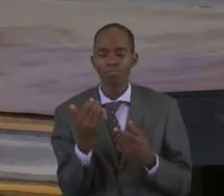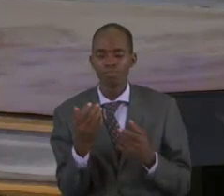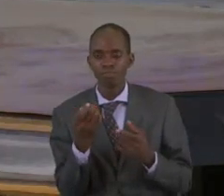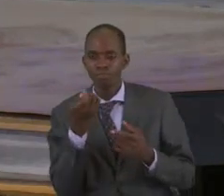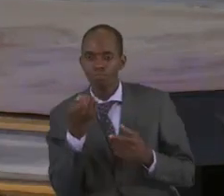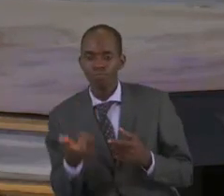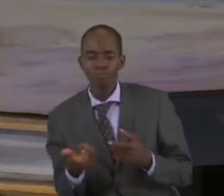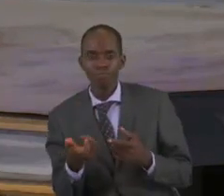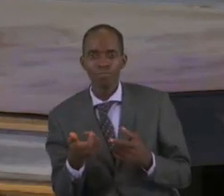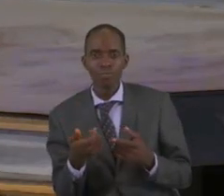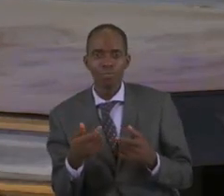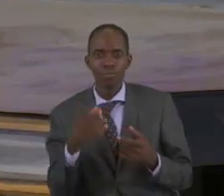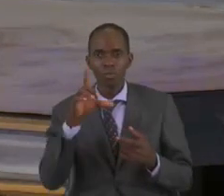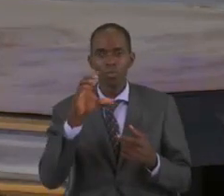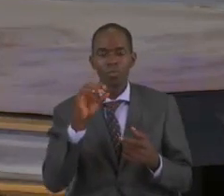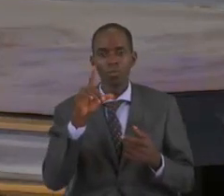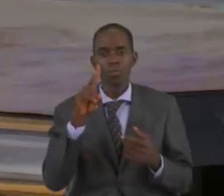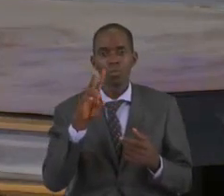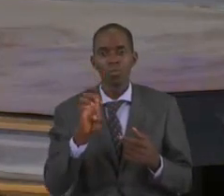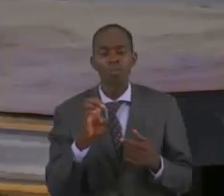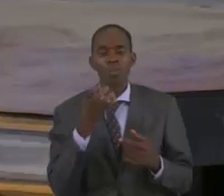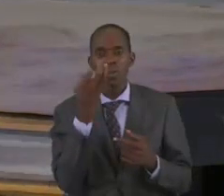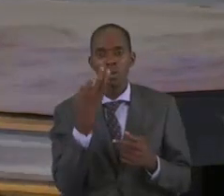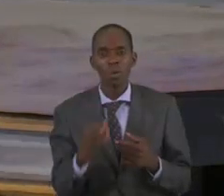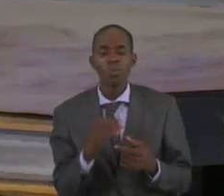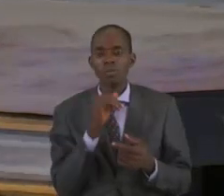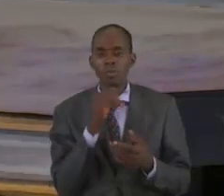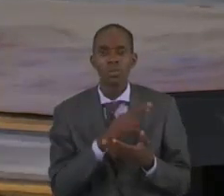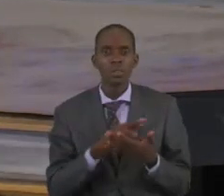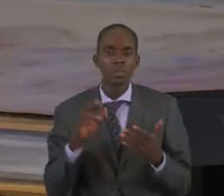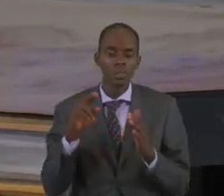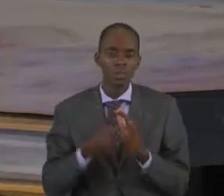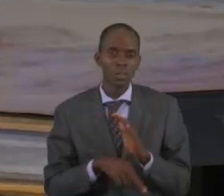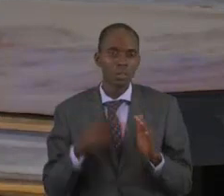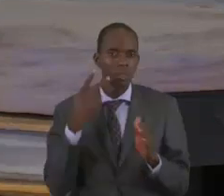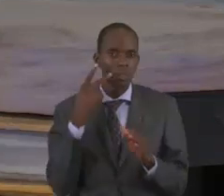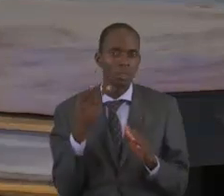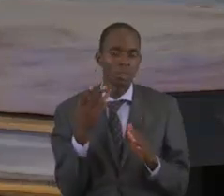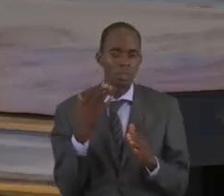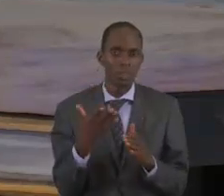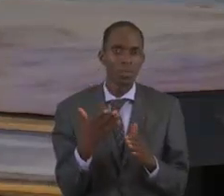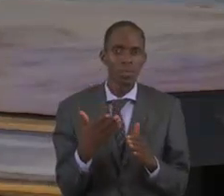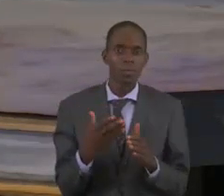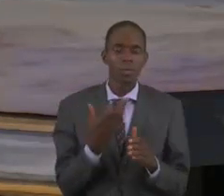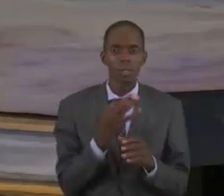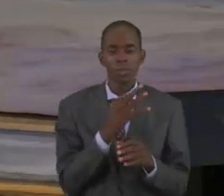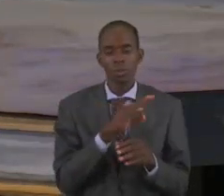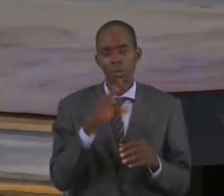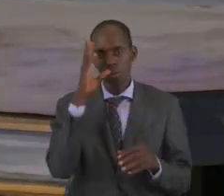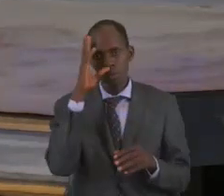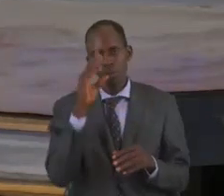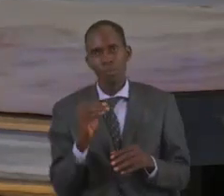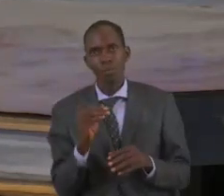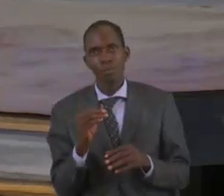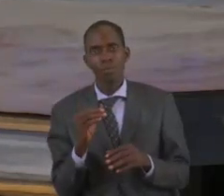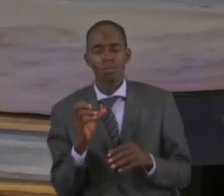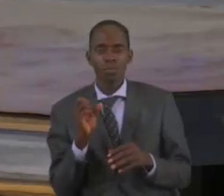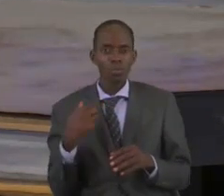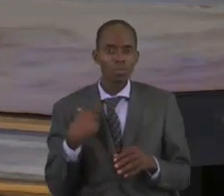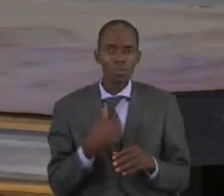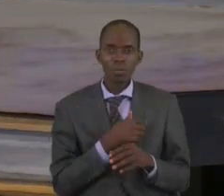God is witness. Then in verse 6, it tells us, nor of men sought we